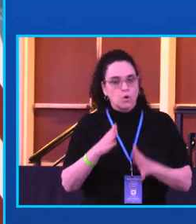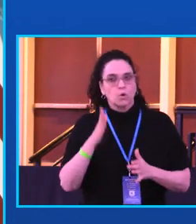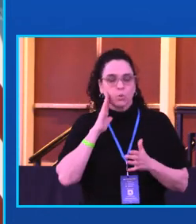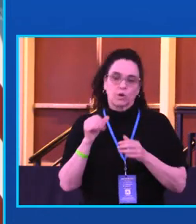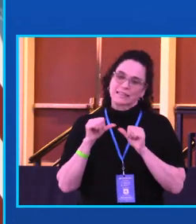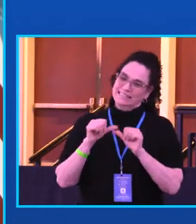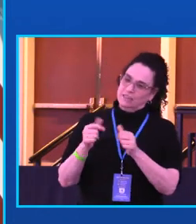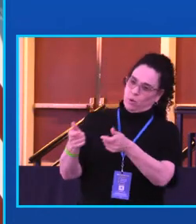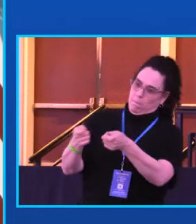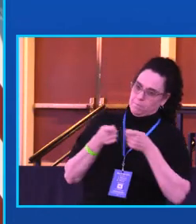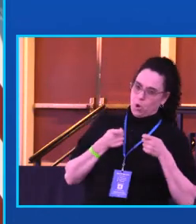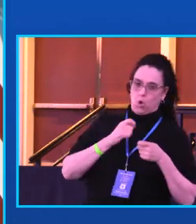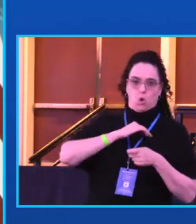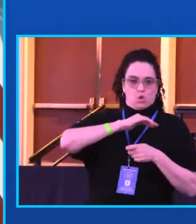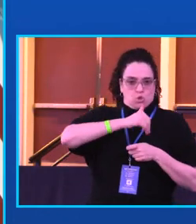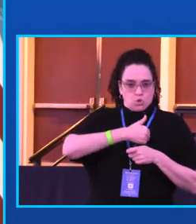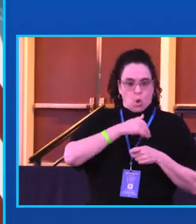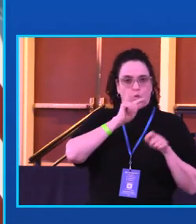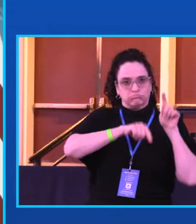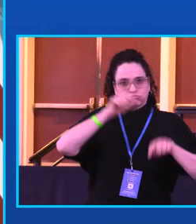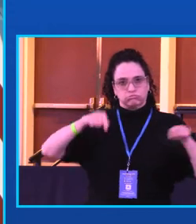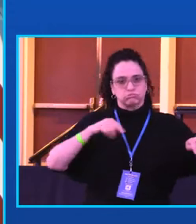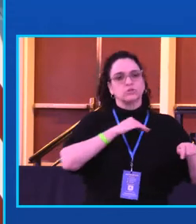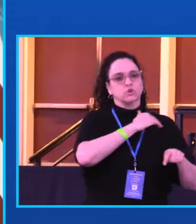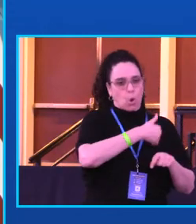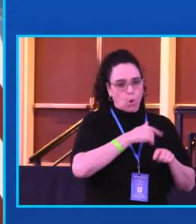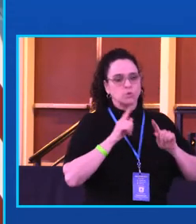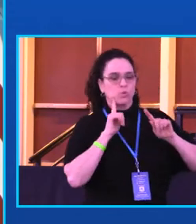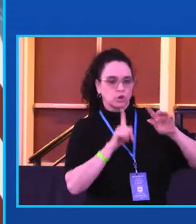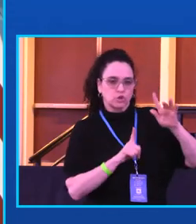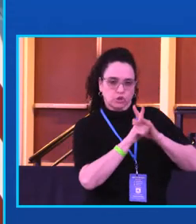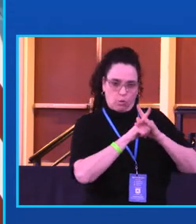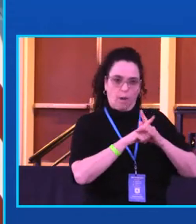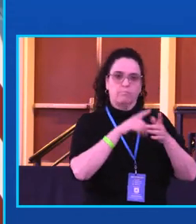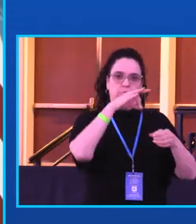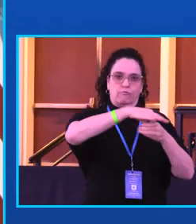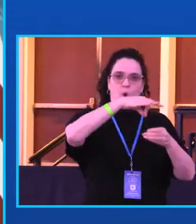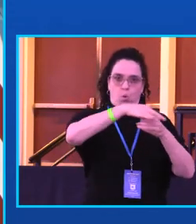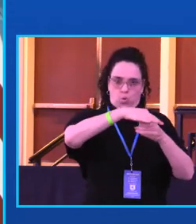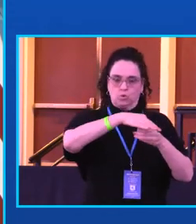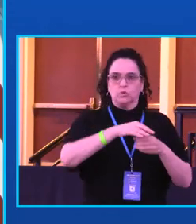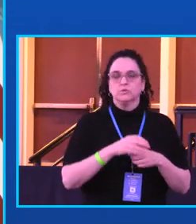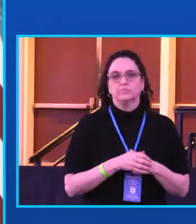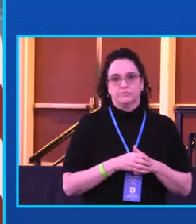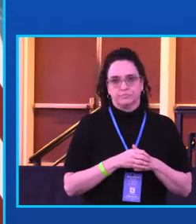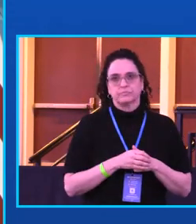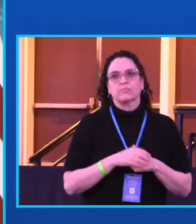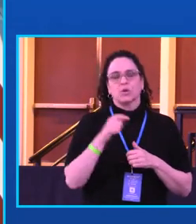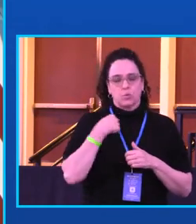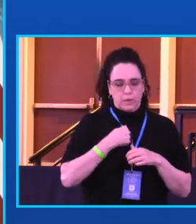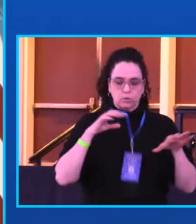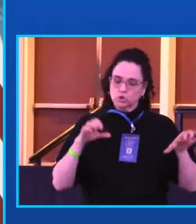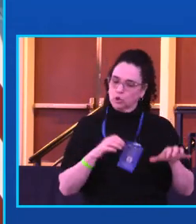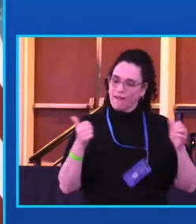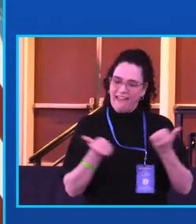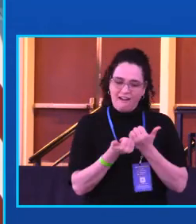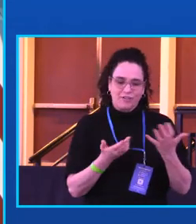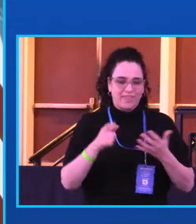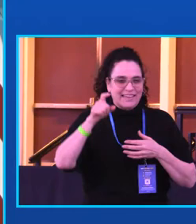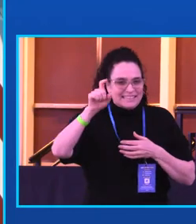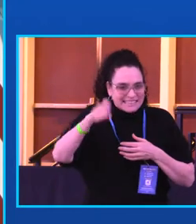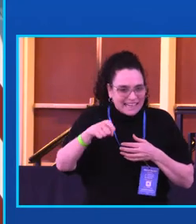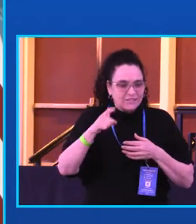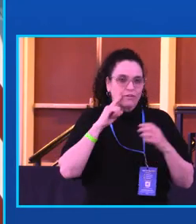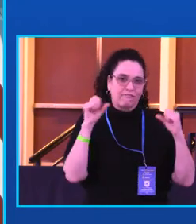the polls, and we will keep doing all that is necessary to fight for the best of who